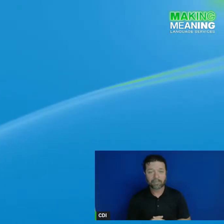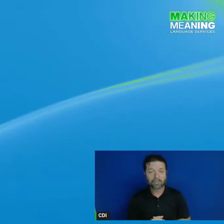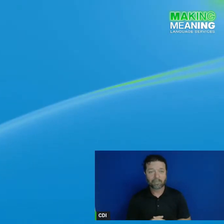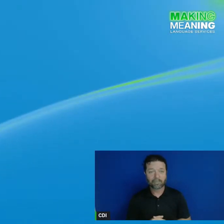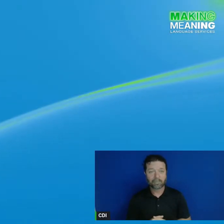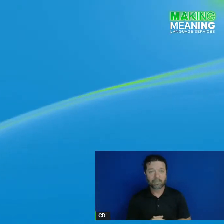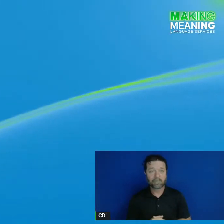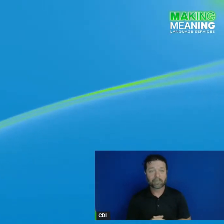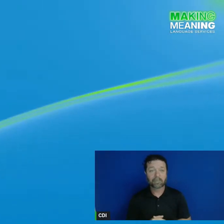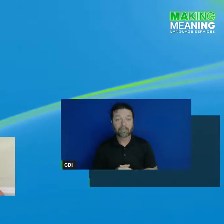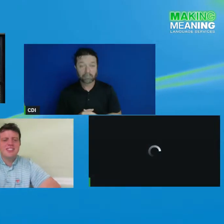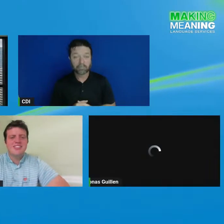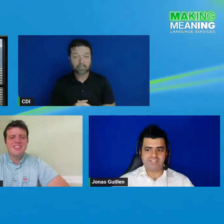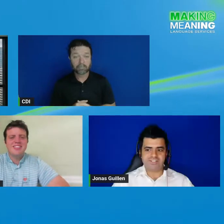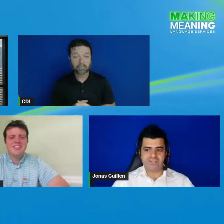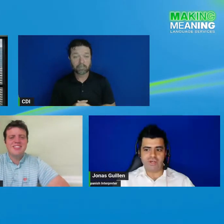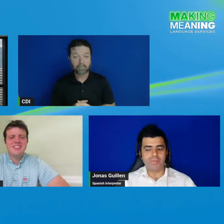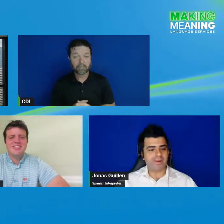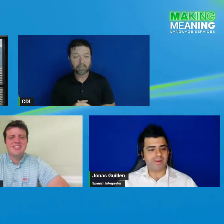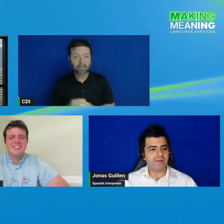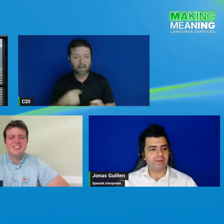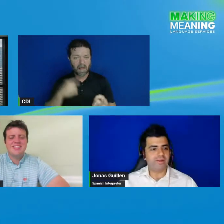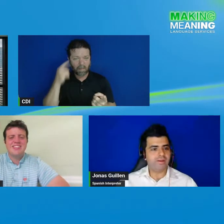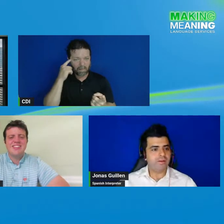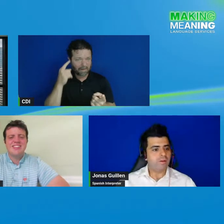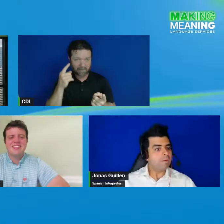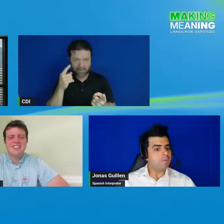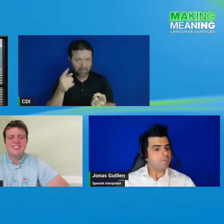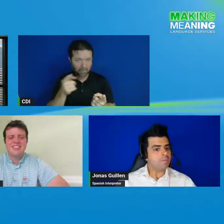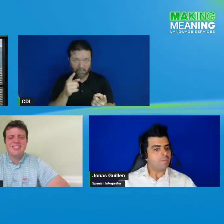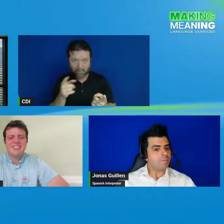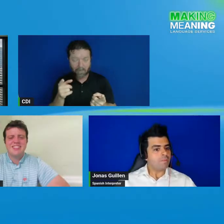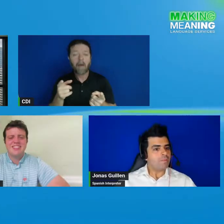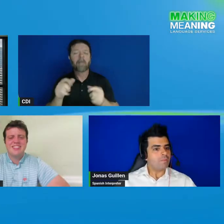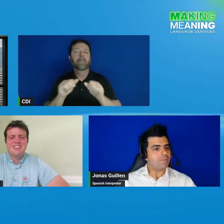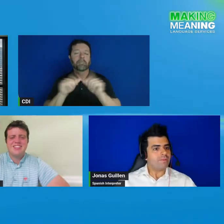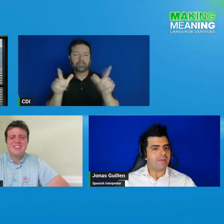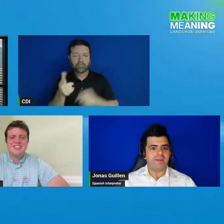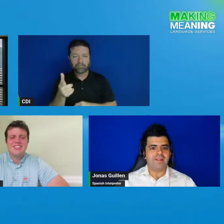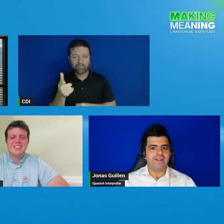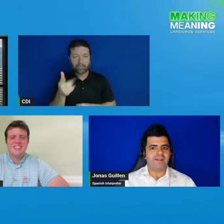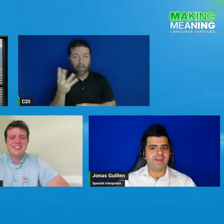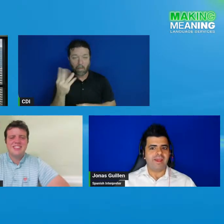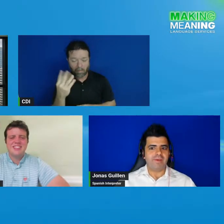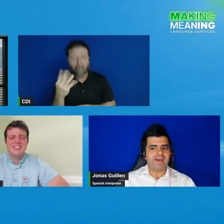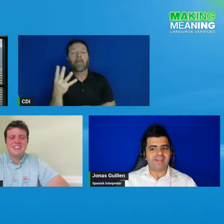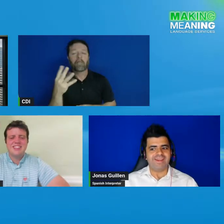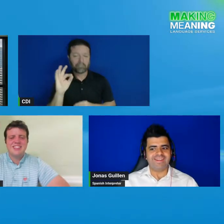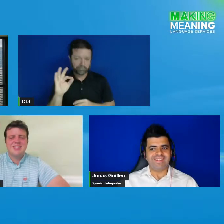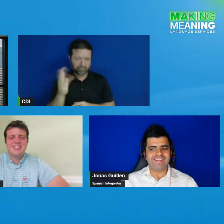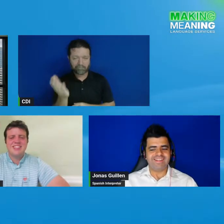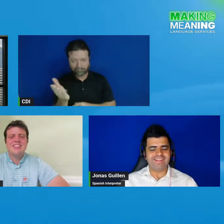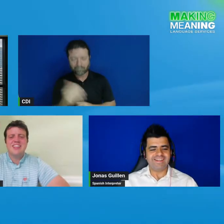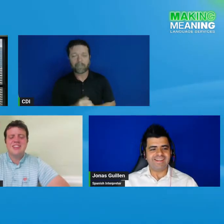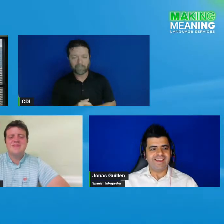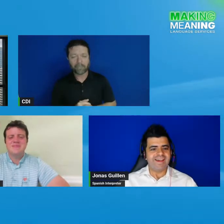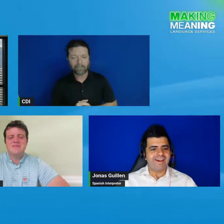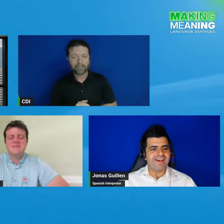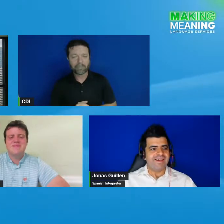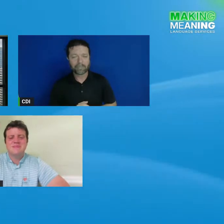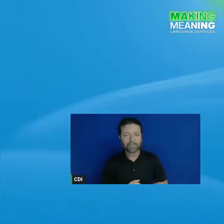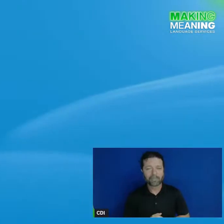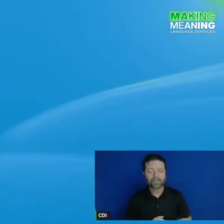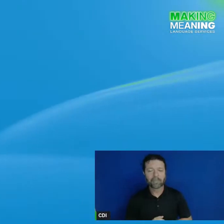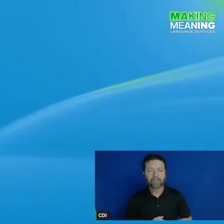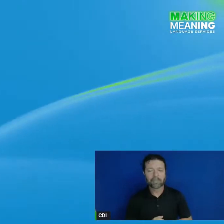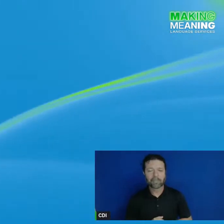Oh, I think he's gone, but I can. Oh, he's back. I was going to start introducing you. Yeah,